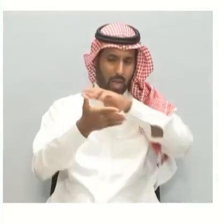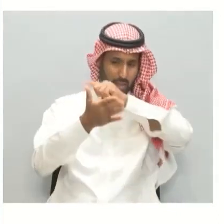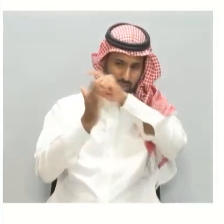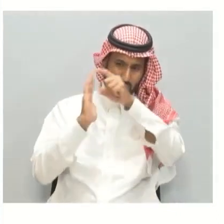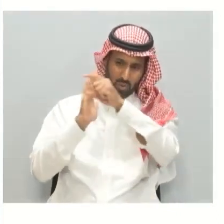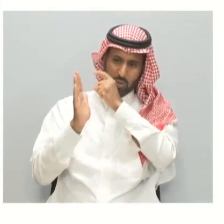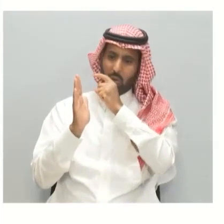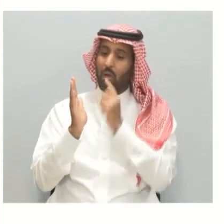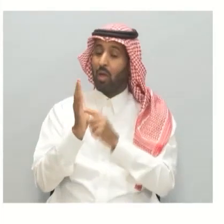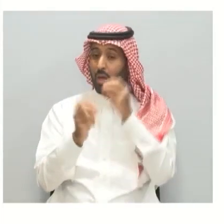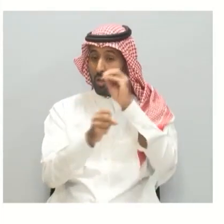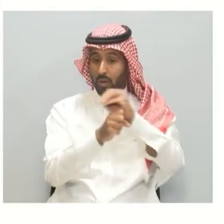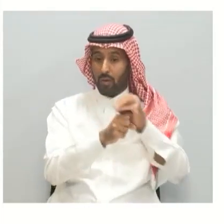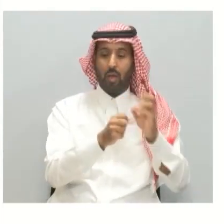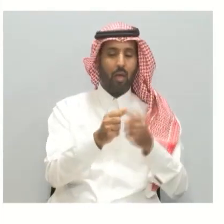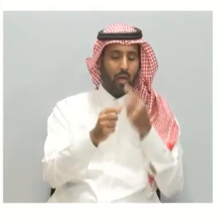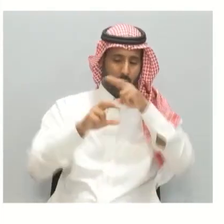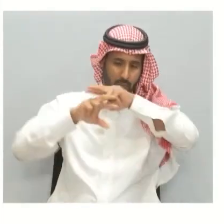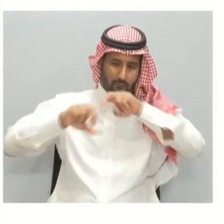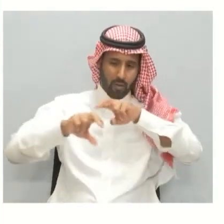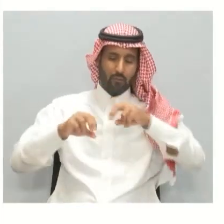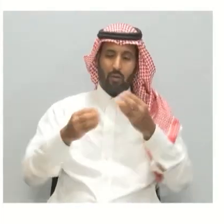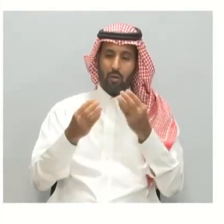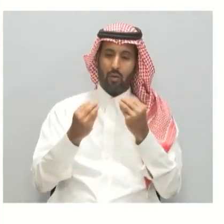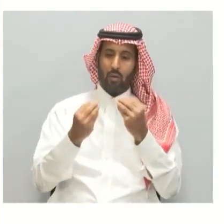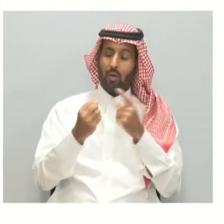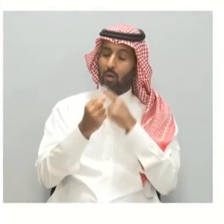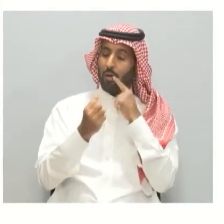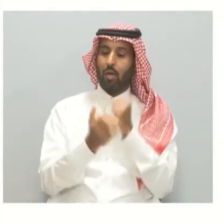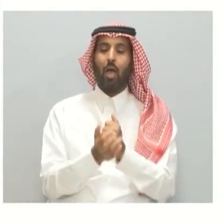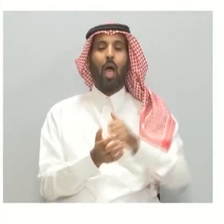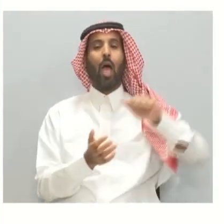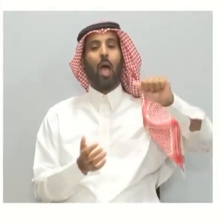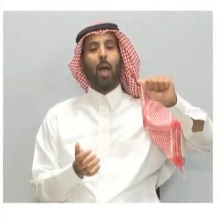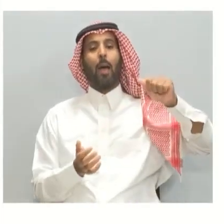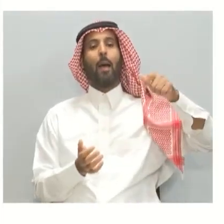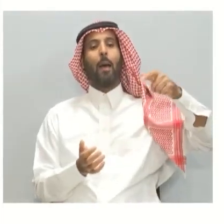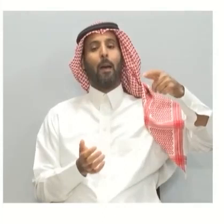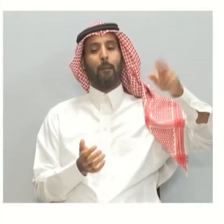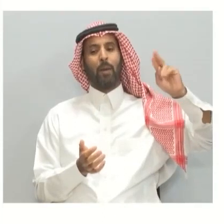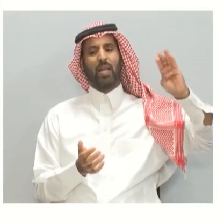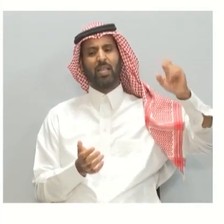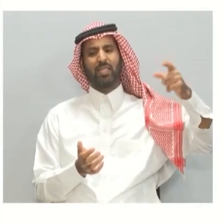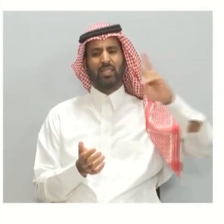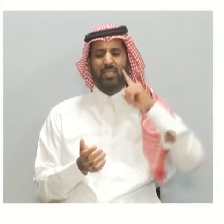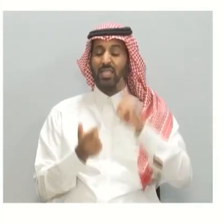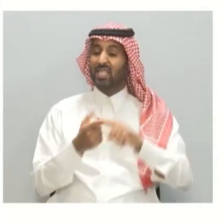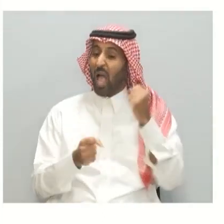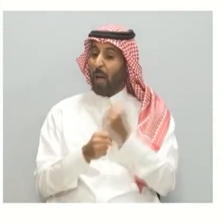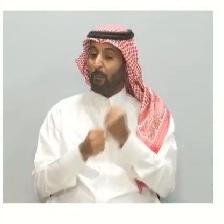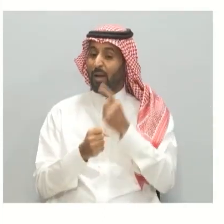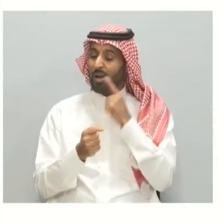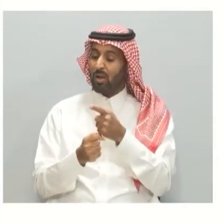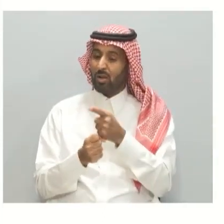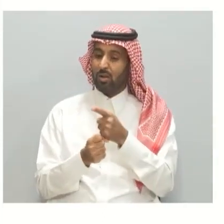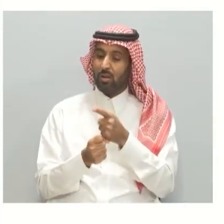giving information. Find information about the arborist job. Write which person is used in